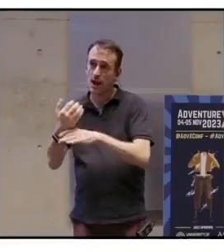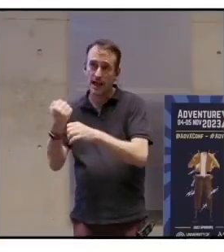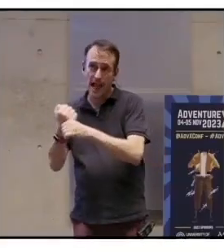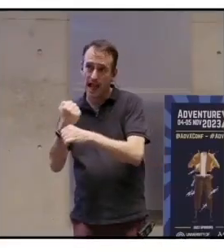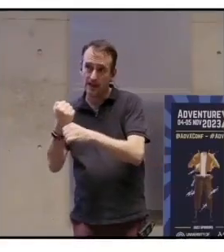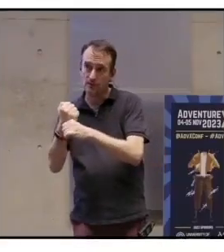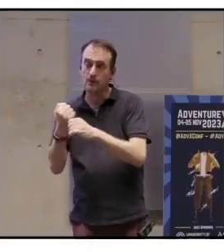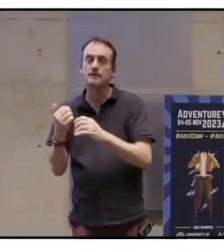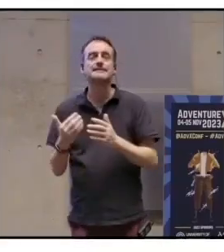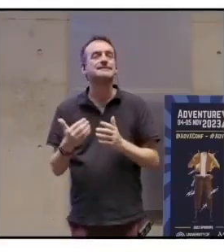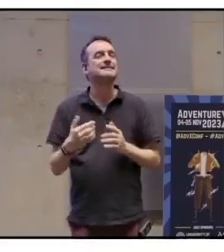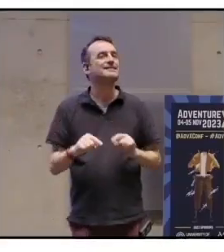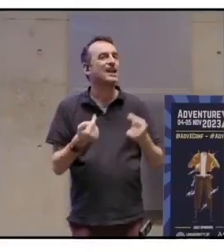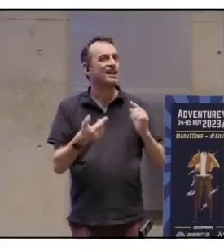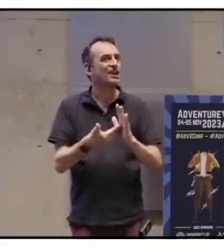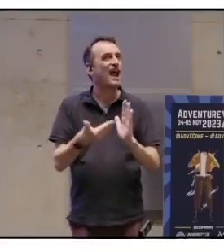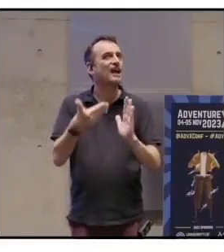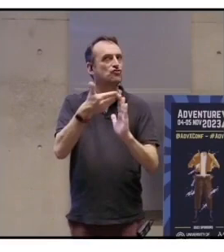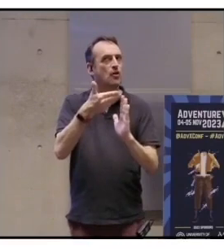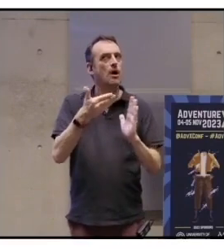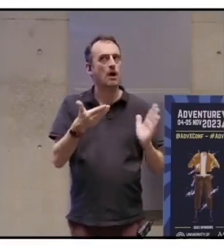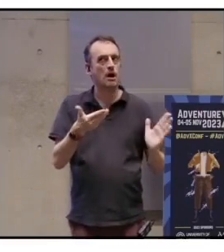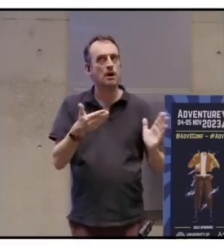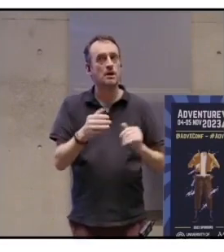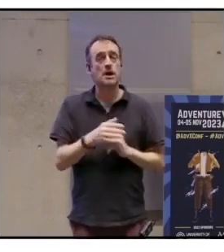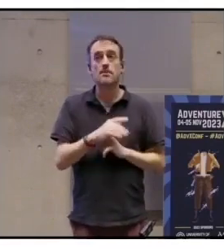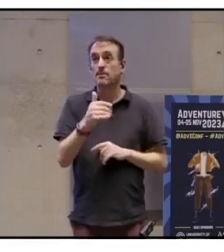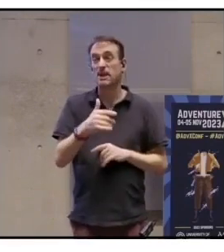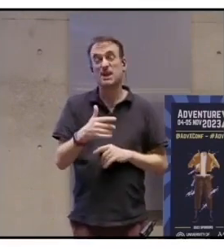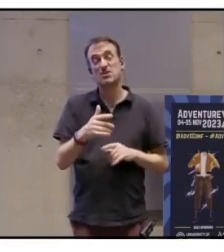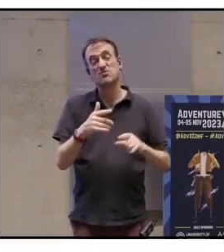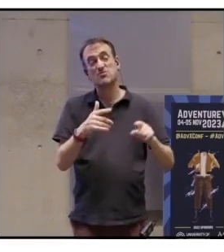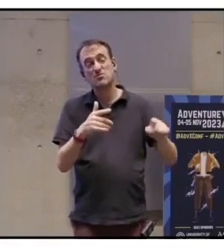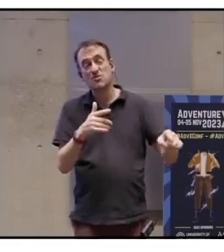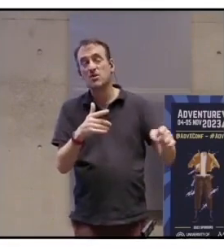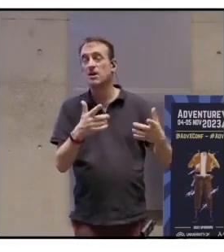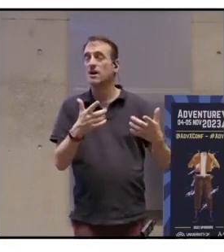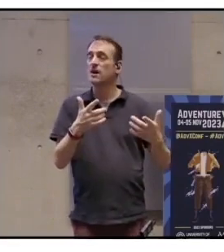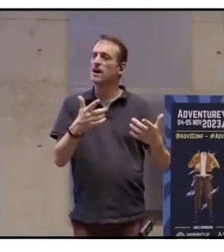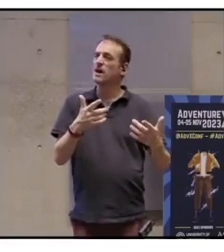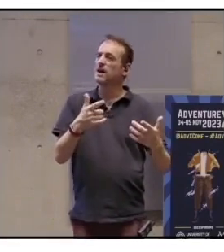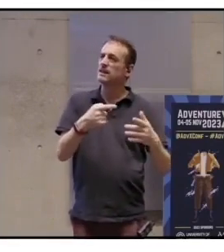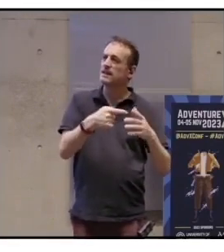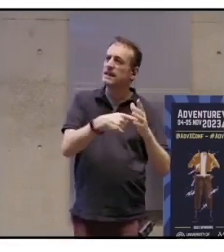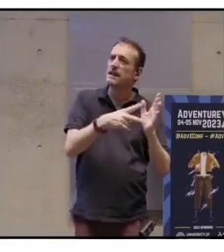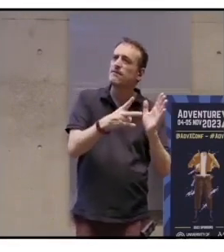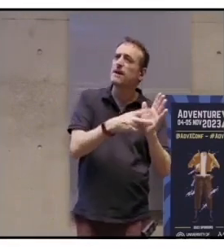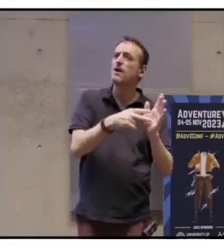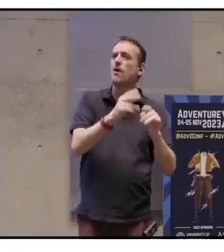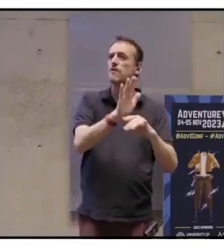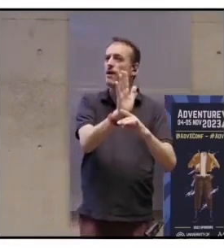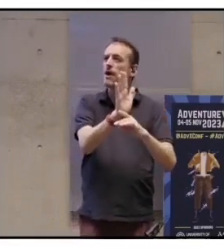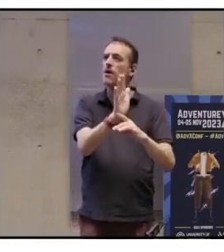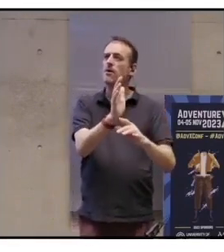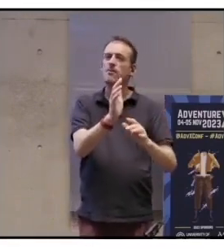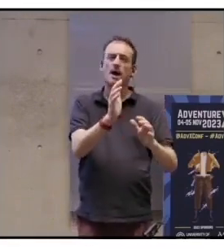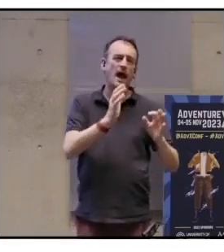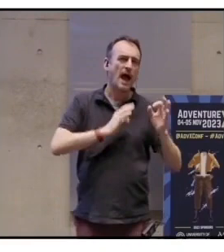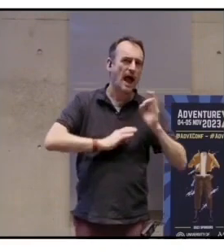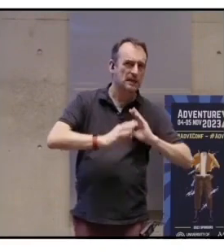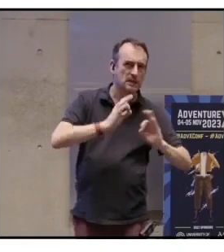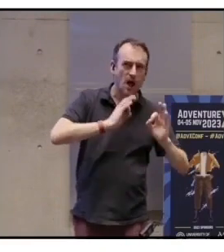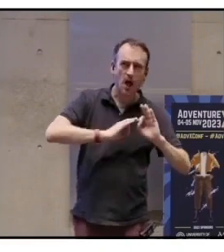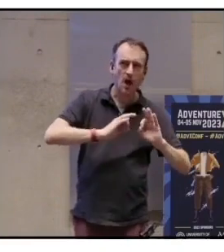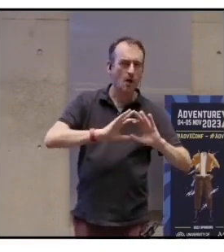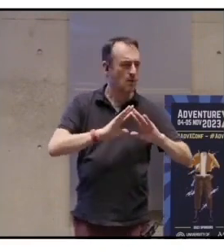extra challenges. A screen actor who doesn't have their props and their space to move their bodies might freeze up in front of a mic. A stage actor might